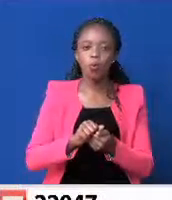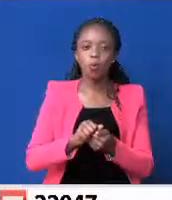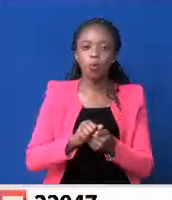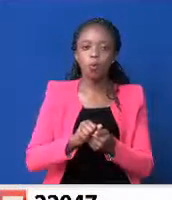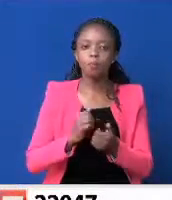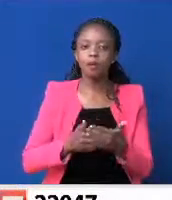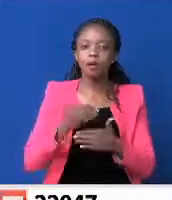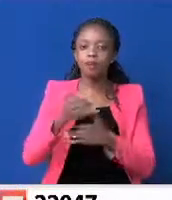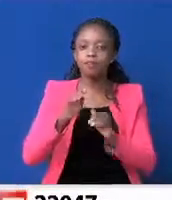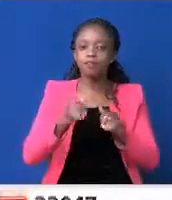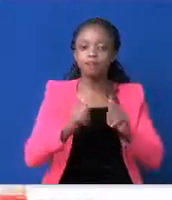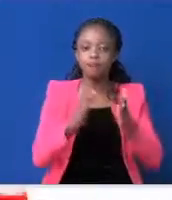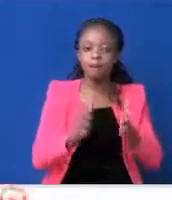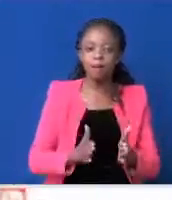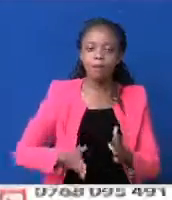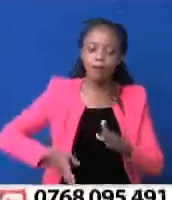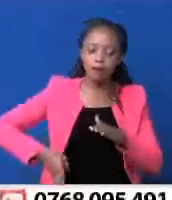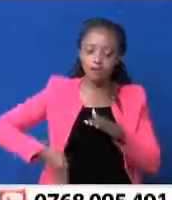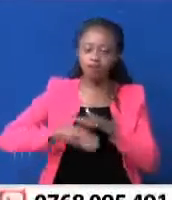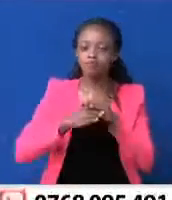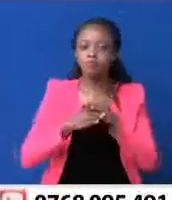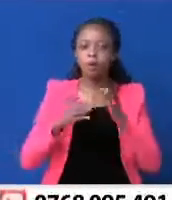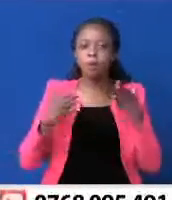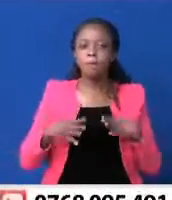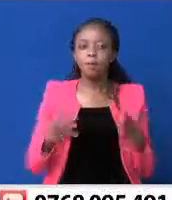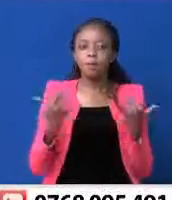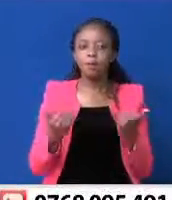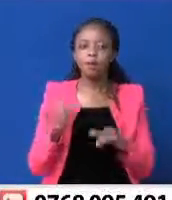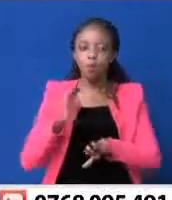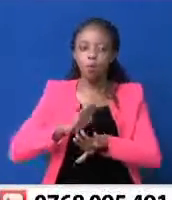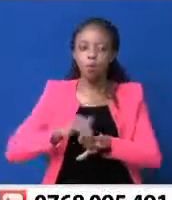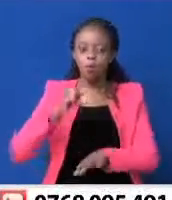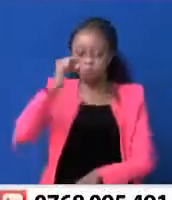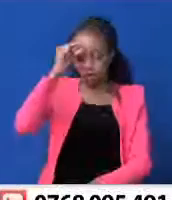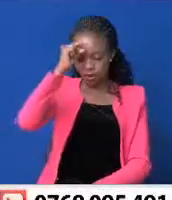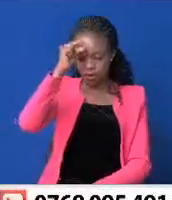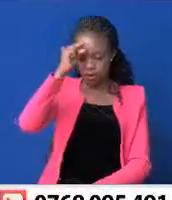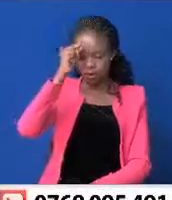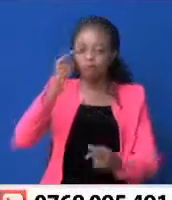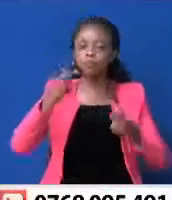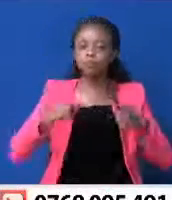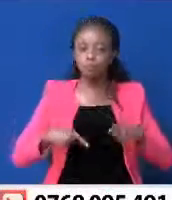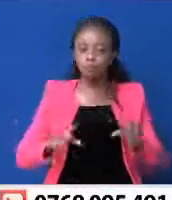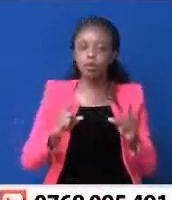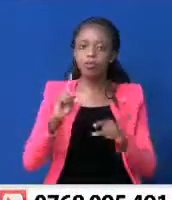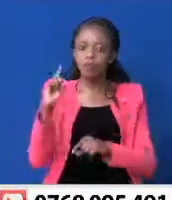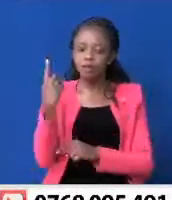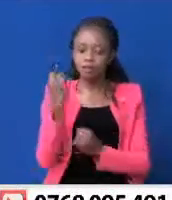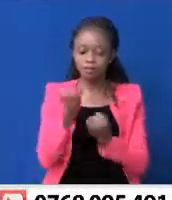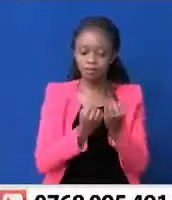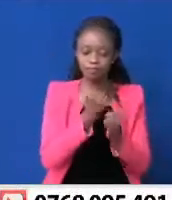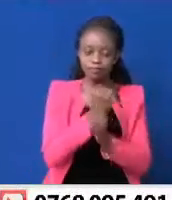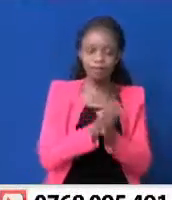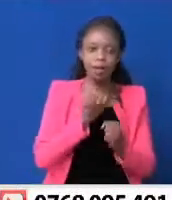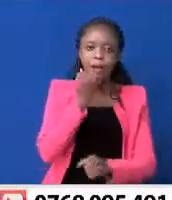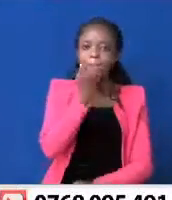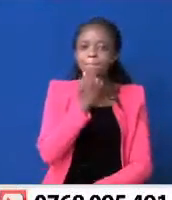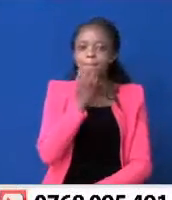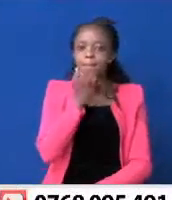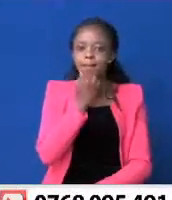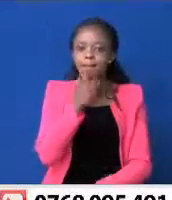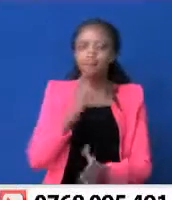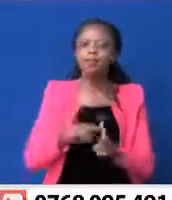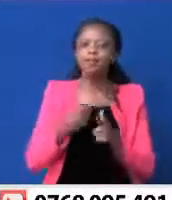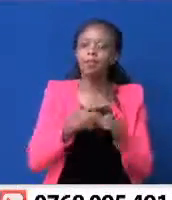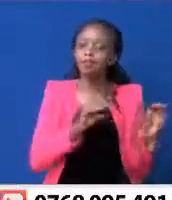after farmers were evicted. The residents are now calling on the government to allow them harvest their crops, maize in particular, as